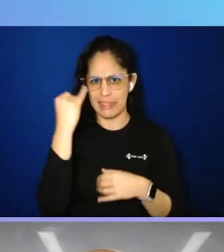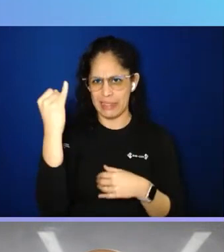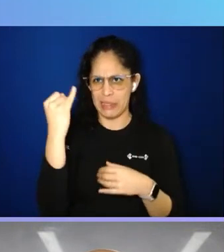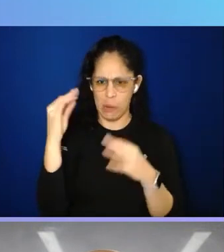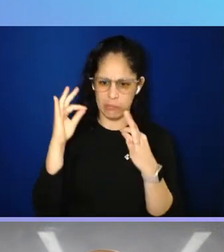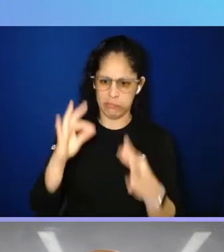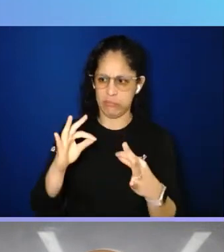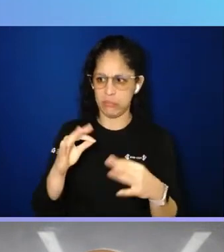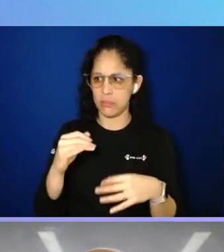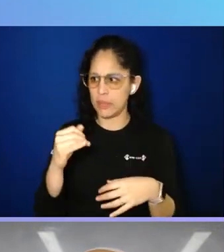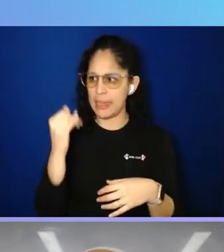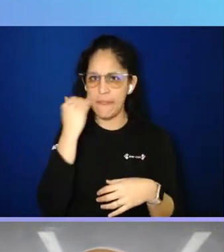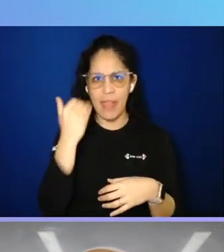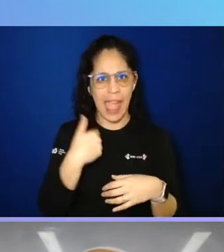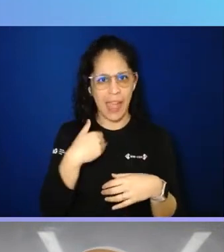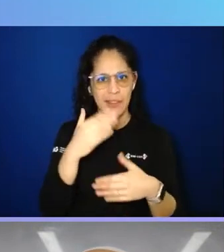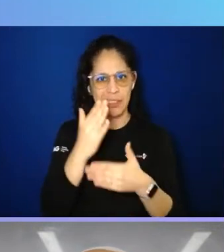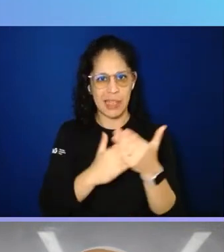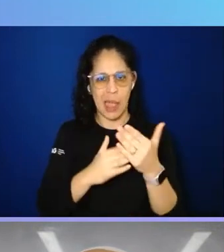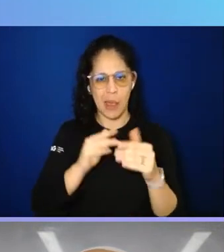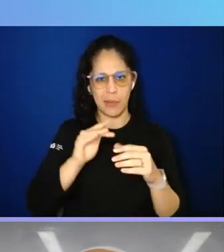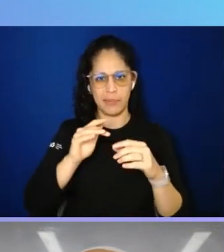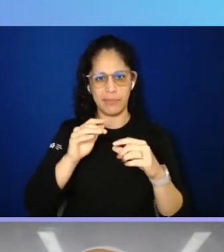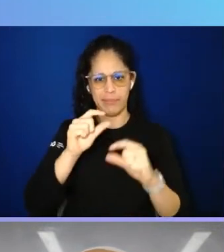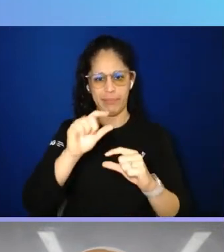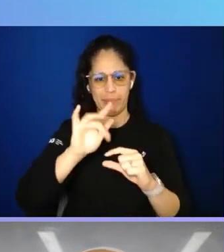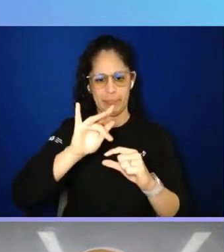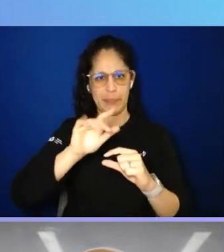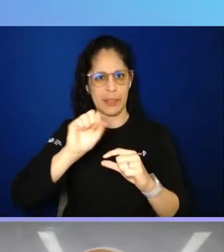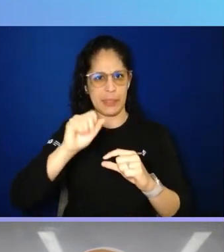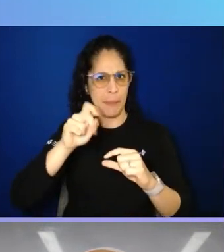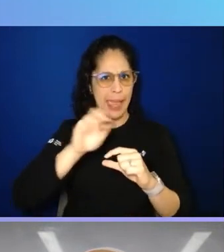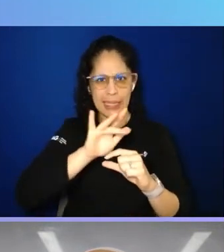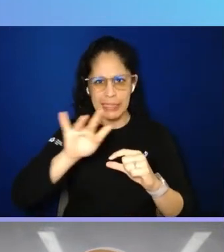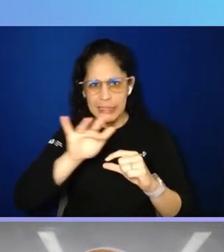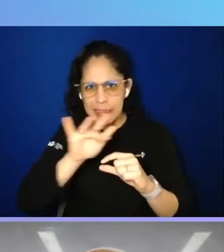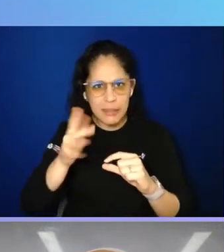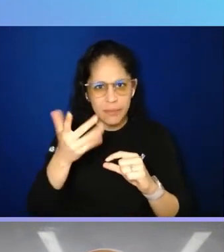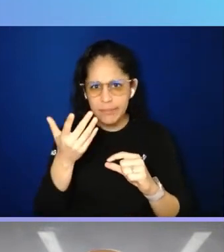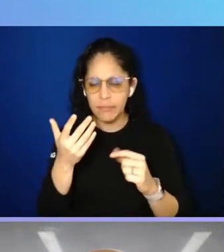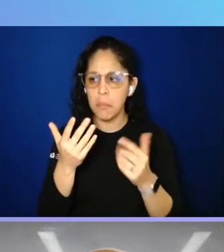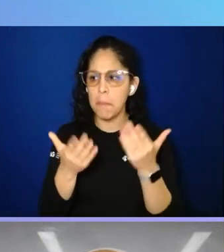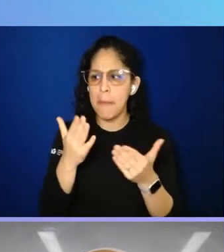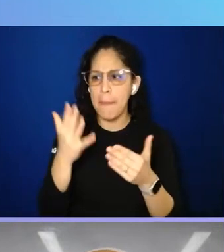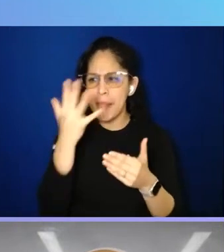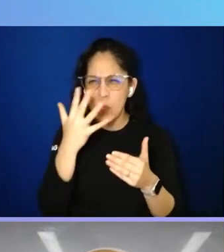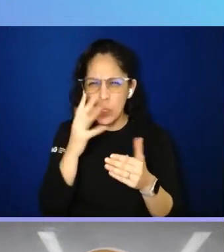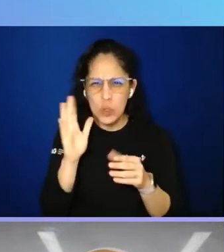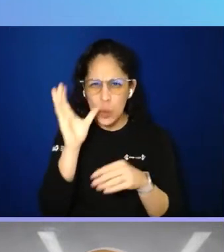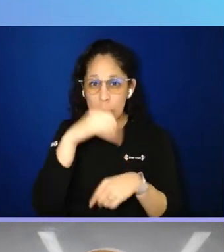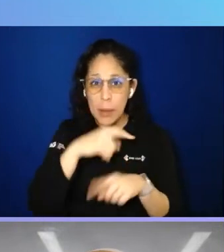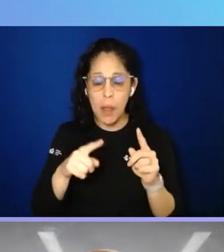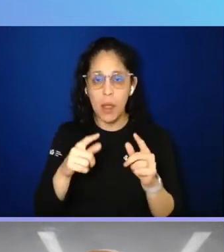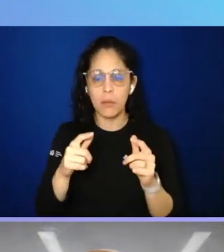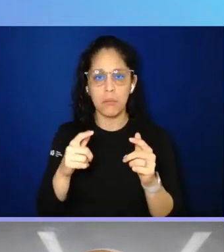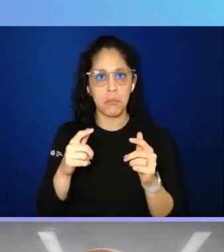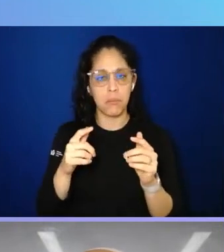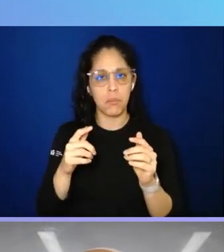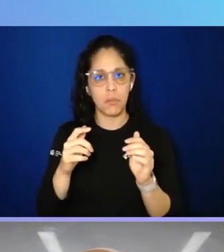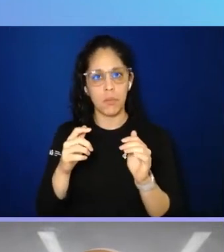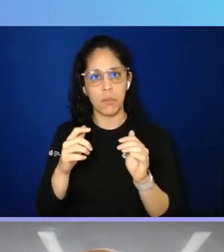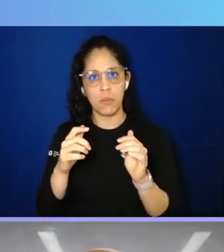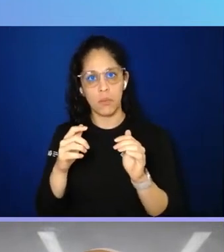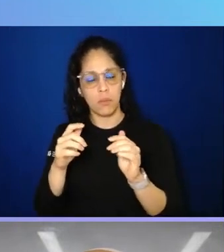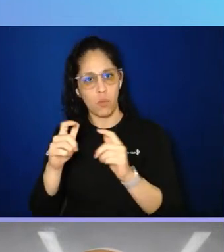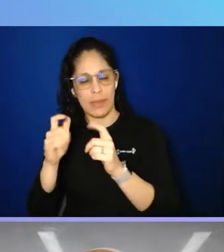space, it might look well with the default text sizes, but then for large text sizes, it might not be enough,